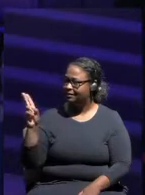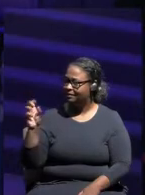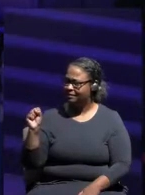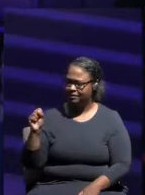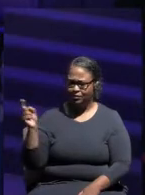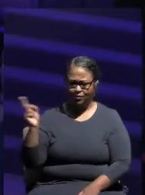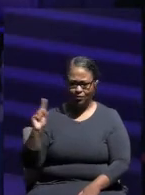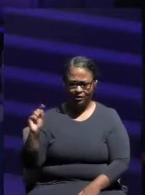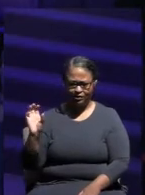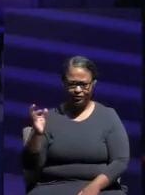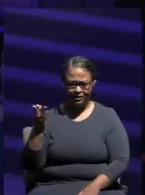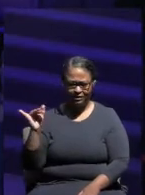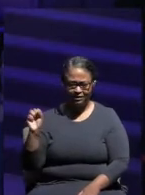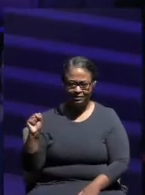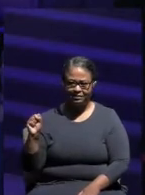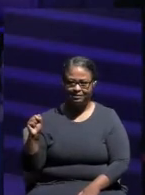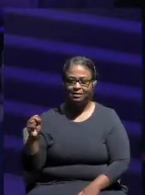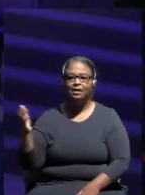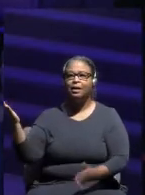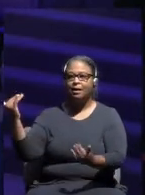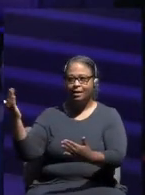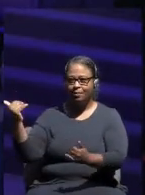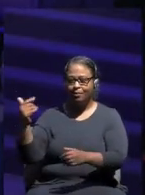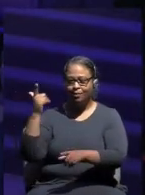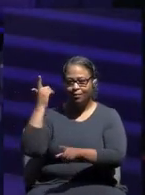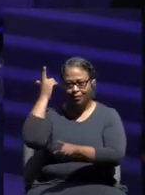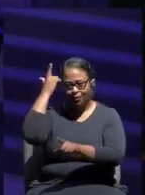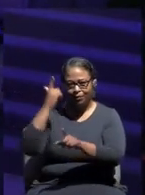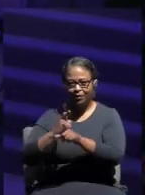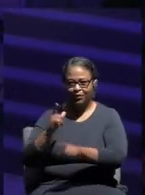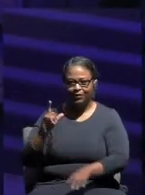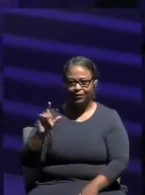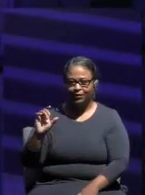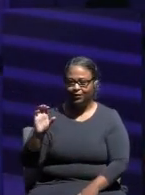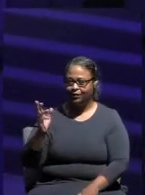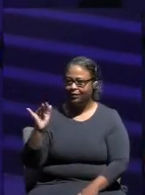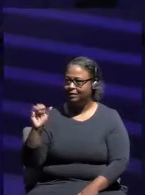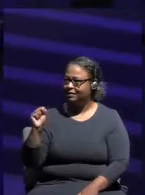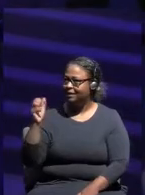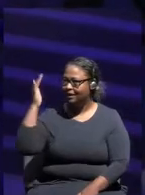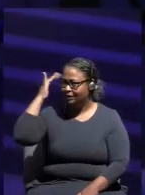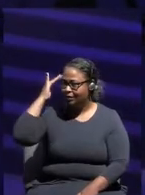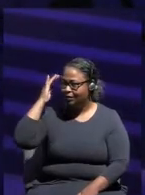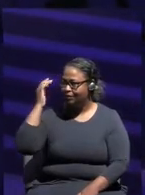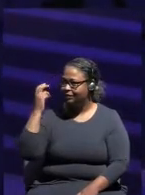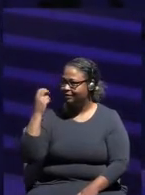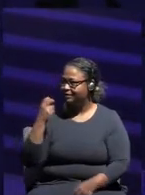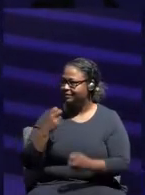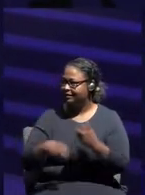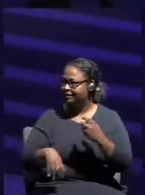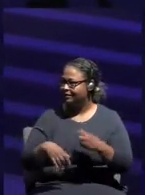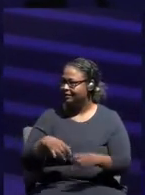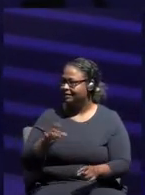Where is Chris Titus? Oh, there you go. Come here, Brother Chris. I know this is a big pain in the neck.